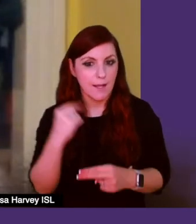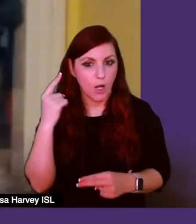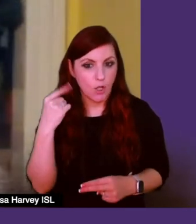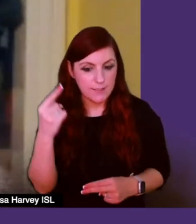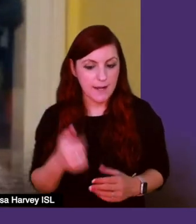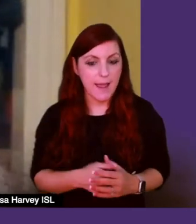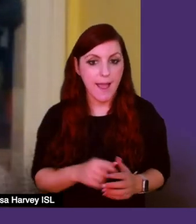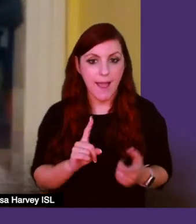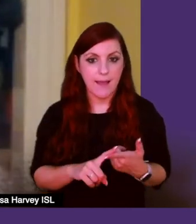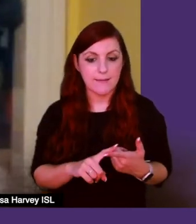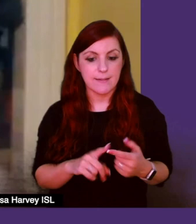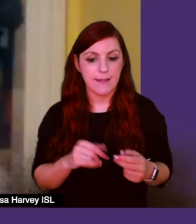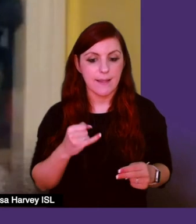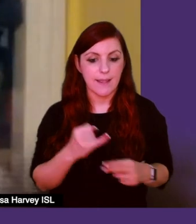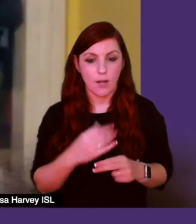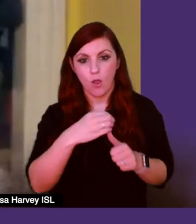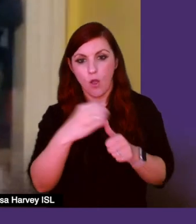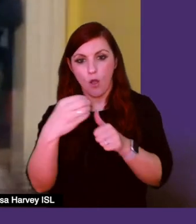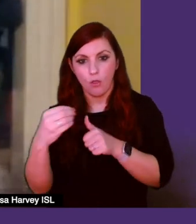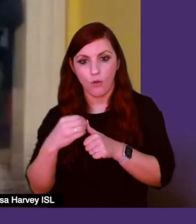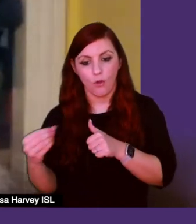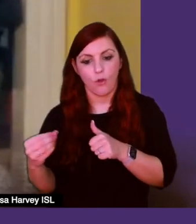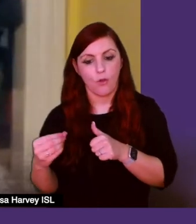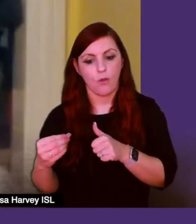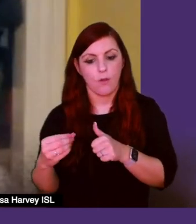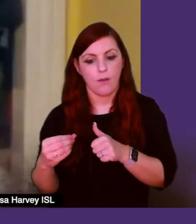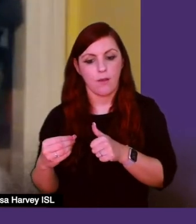London and in other